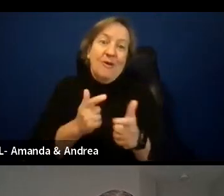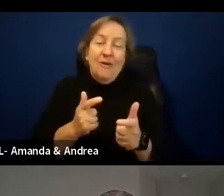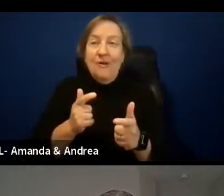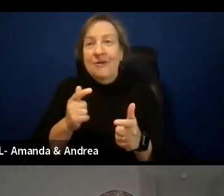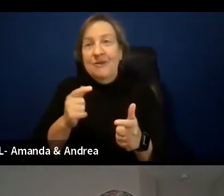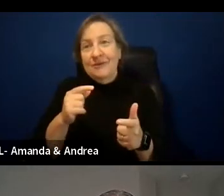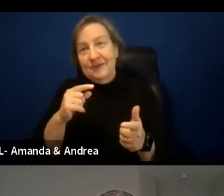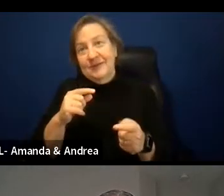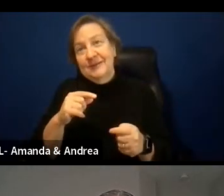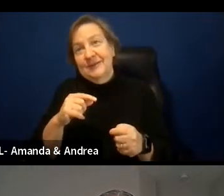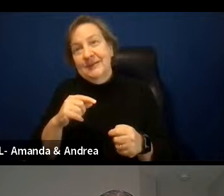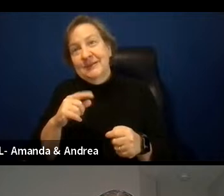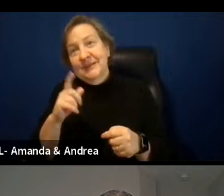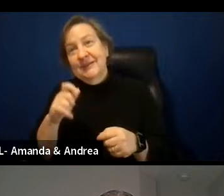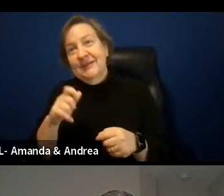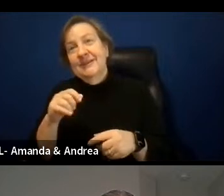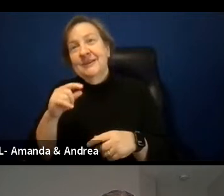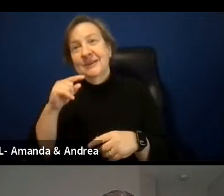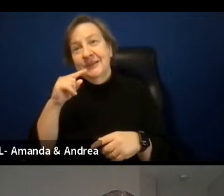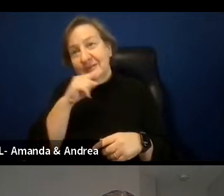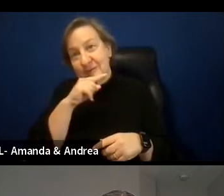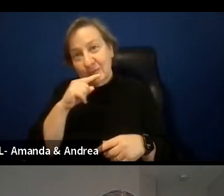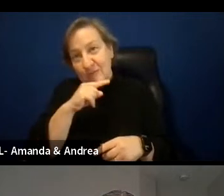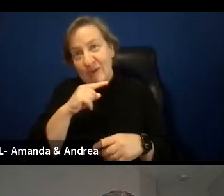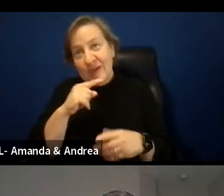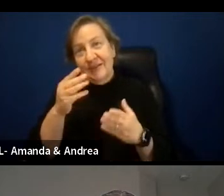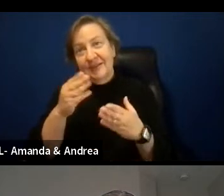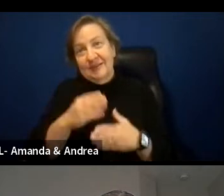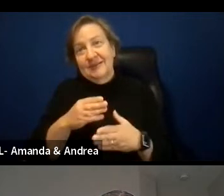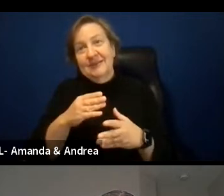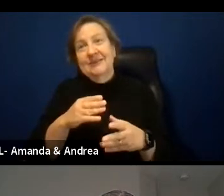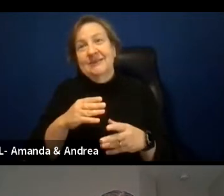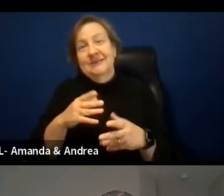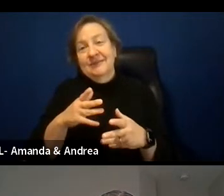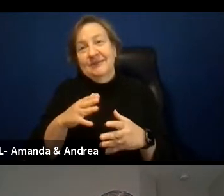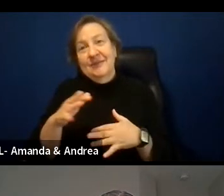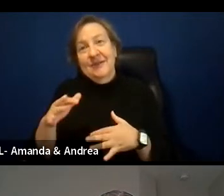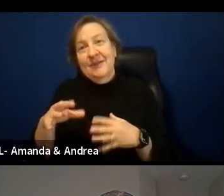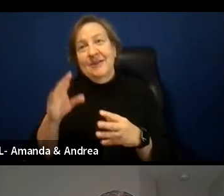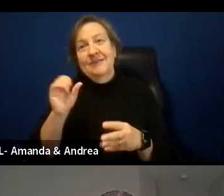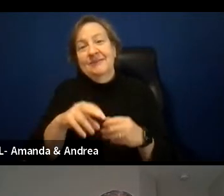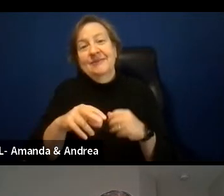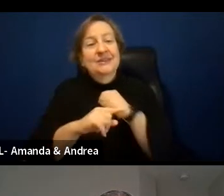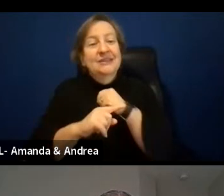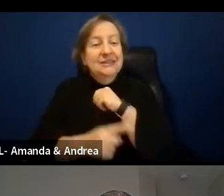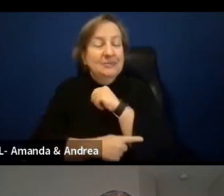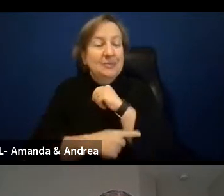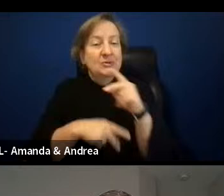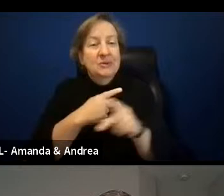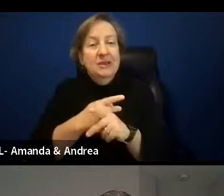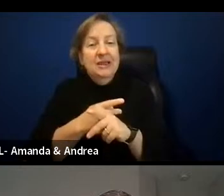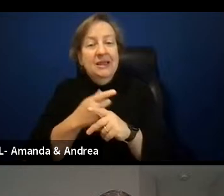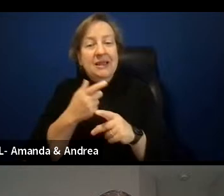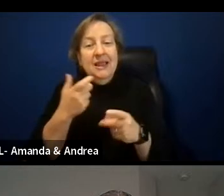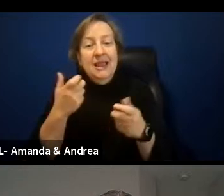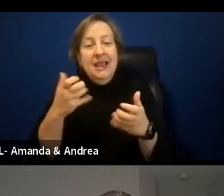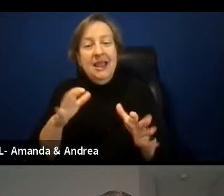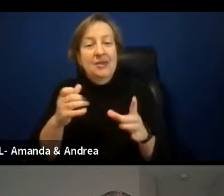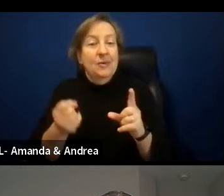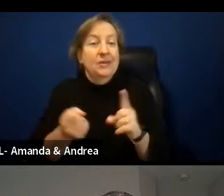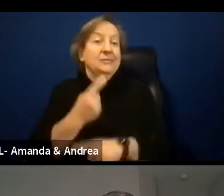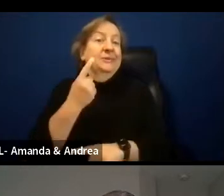Even if the toothbrush is done that morning, throw them both in, because we don't want to be buying rando